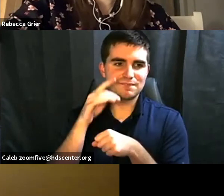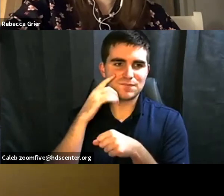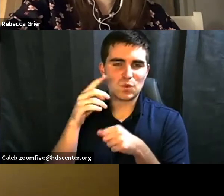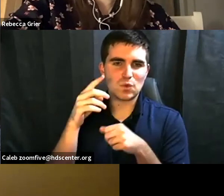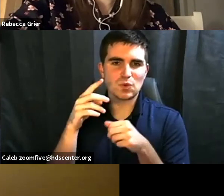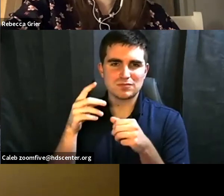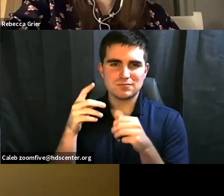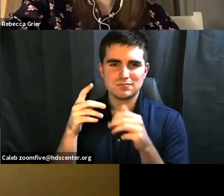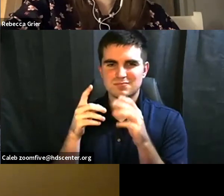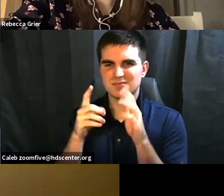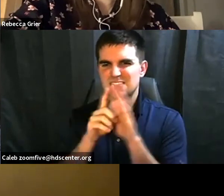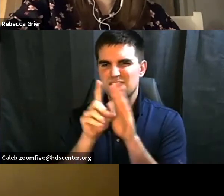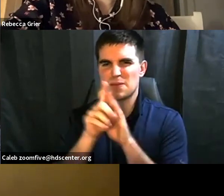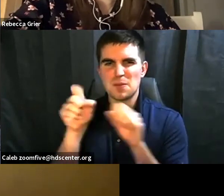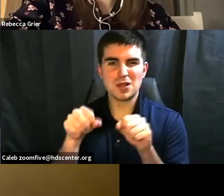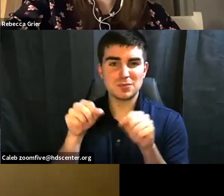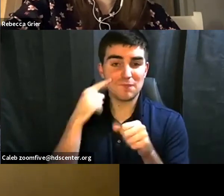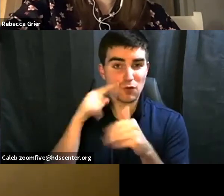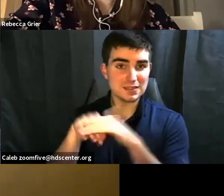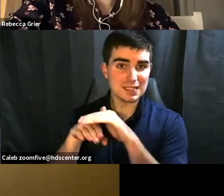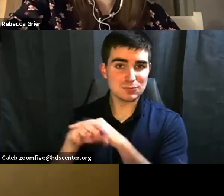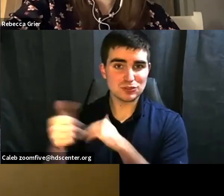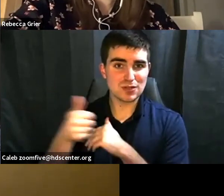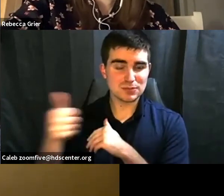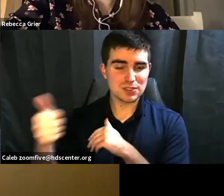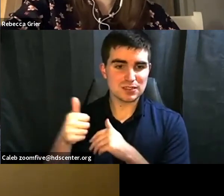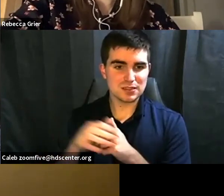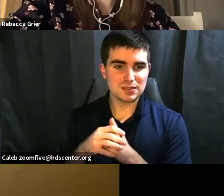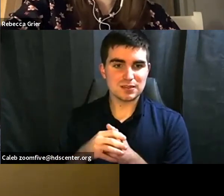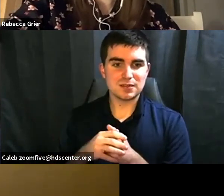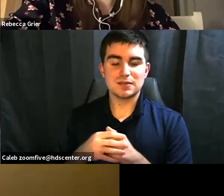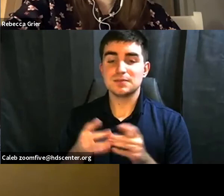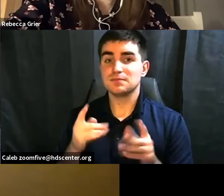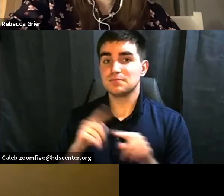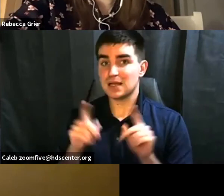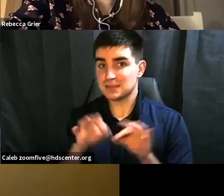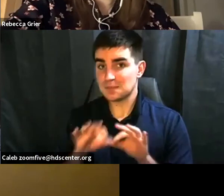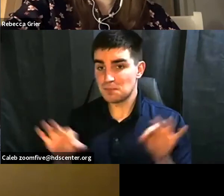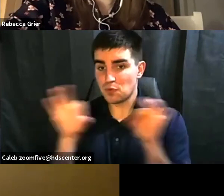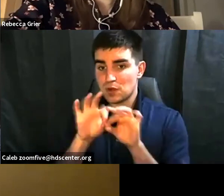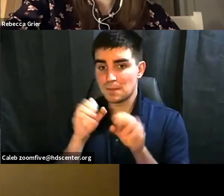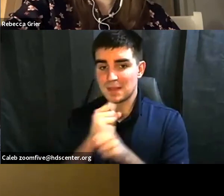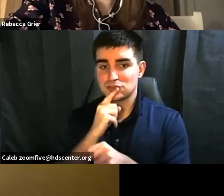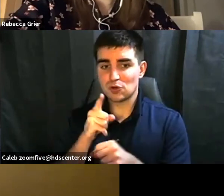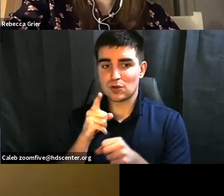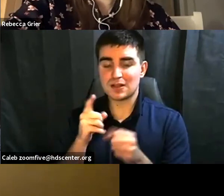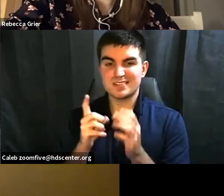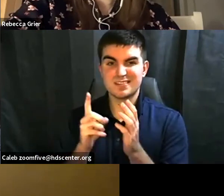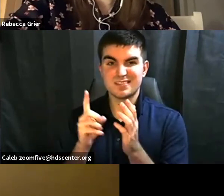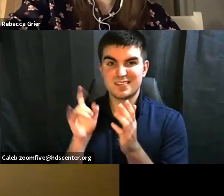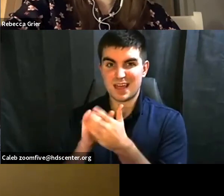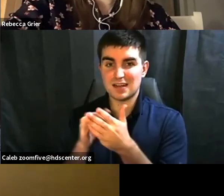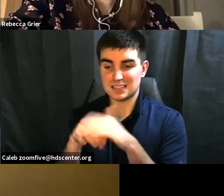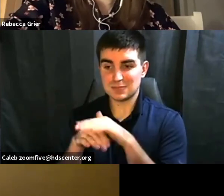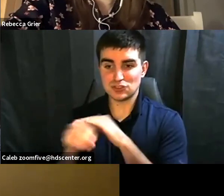the possibility for accessible transportation. It's important to make sure that as development